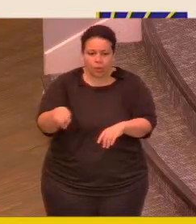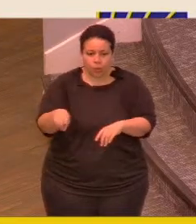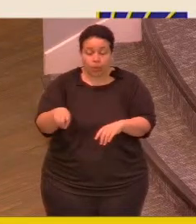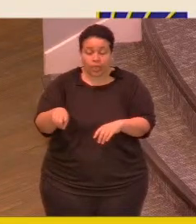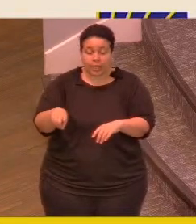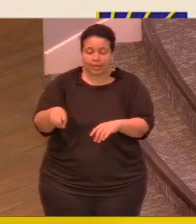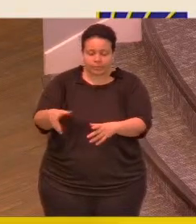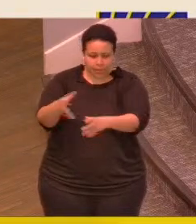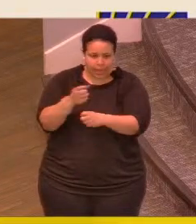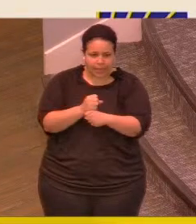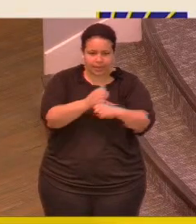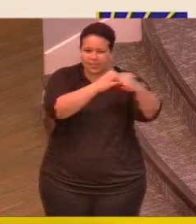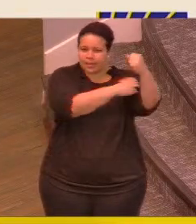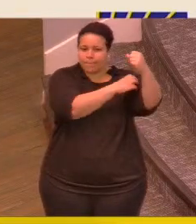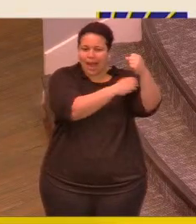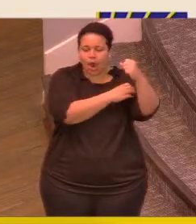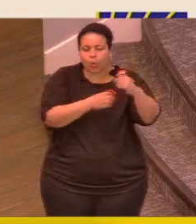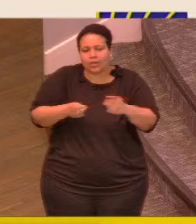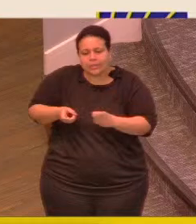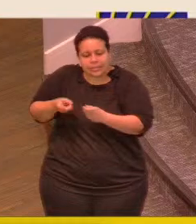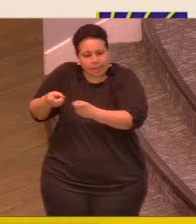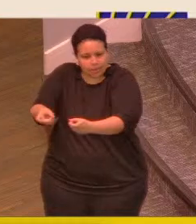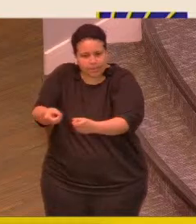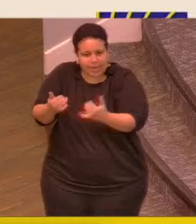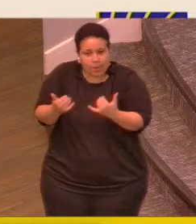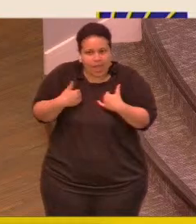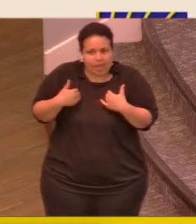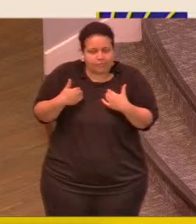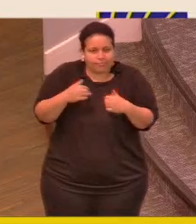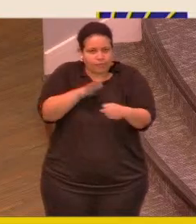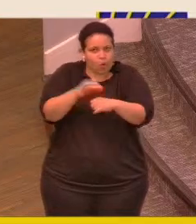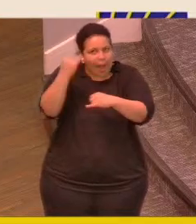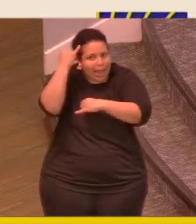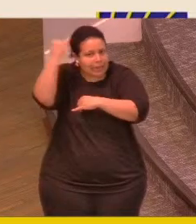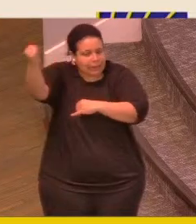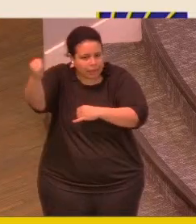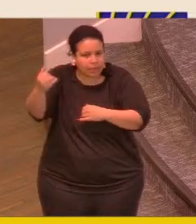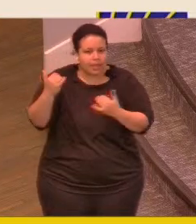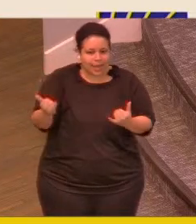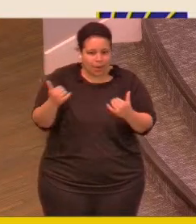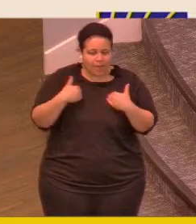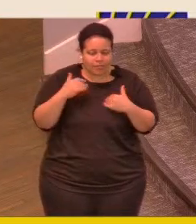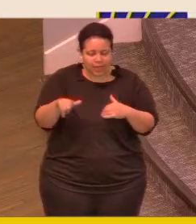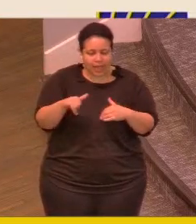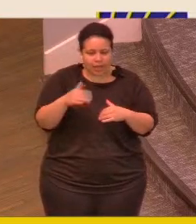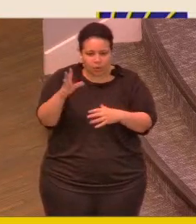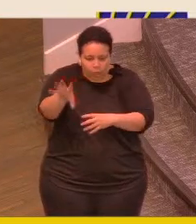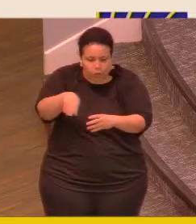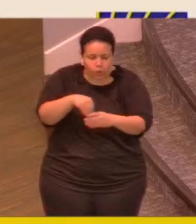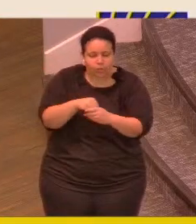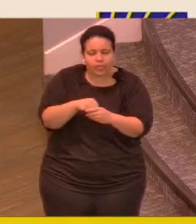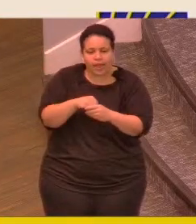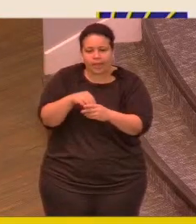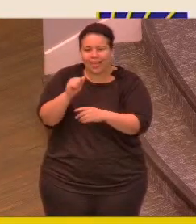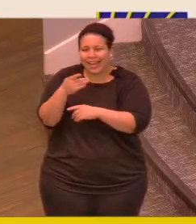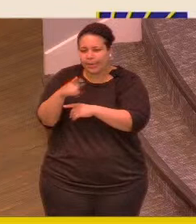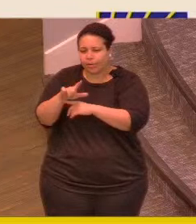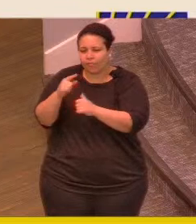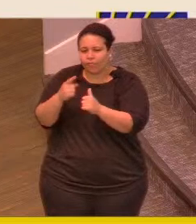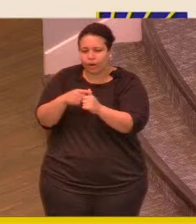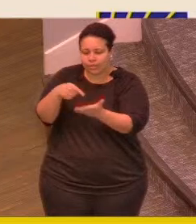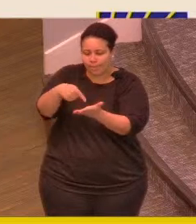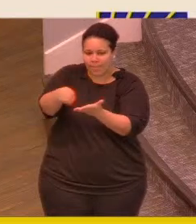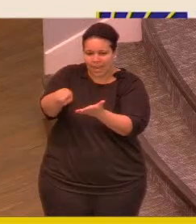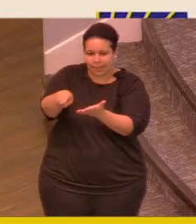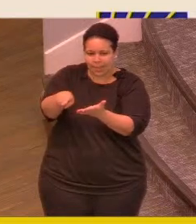held on to it until we have the full picture, and now that we do, we also want to include that in the April 1st payment. And the